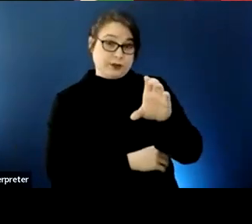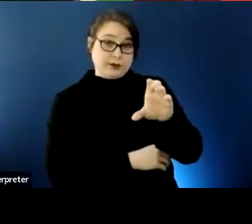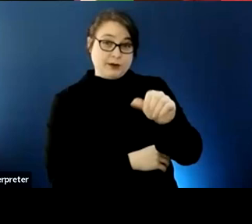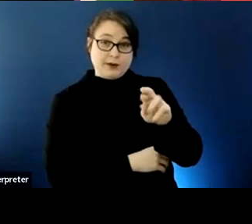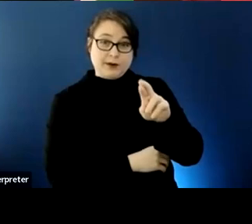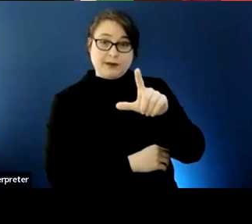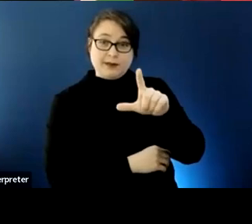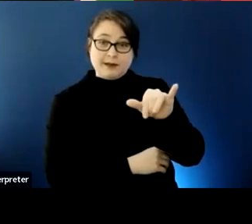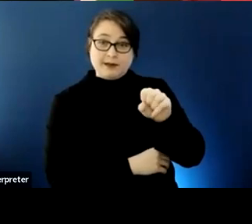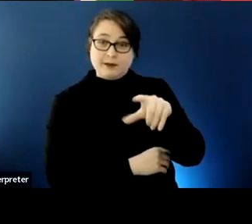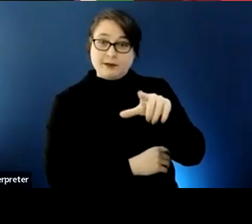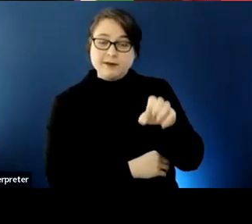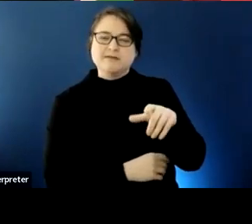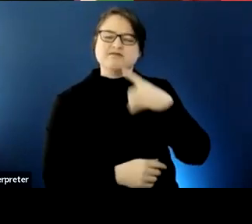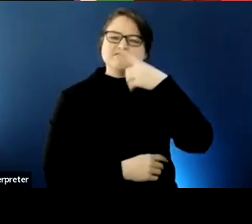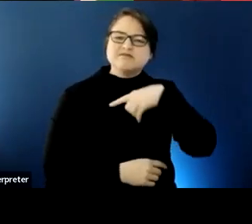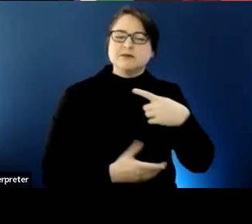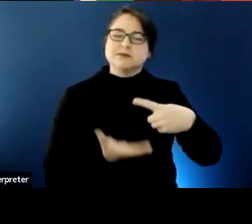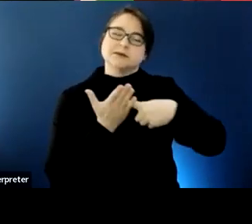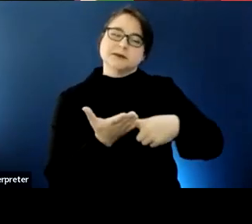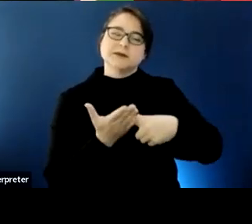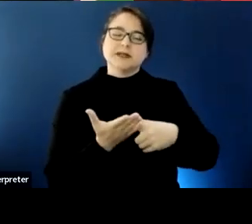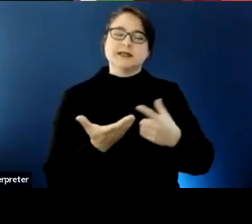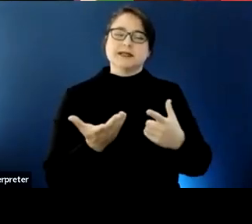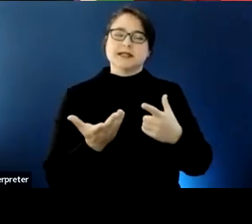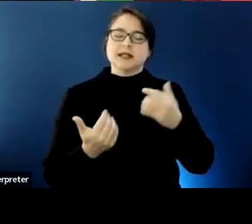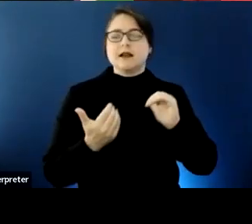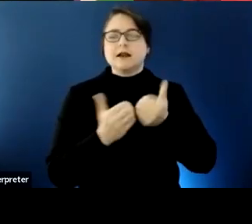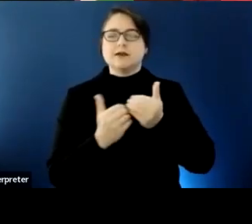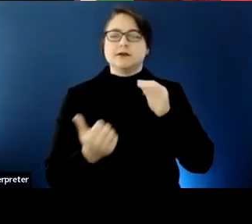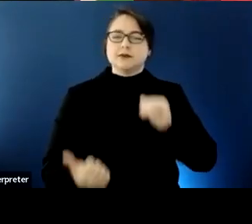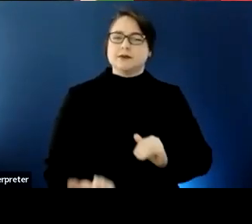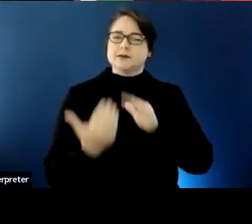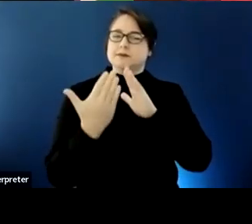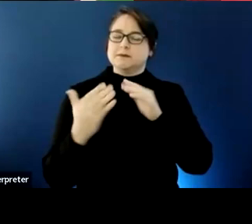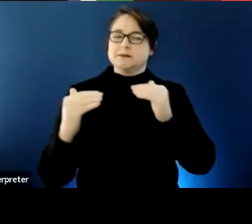experience in advancing equity, addressing health disparities as a physician?